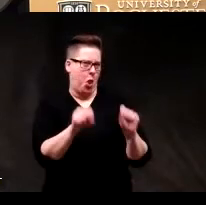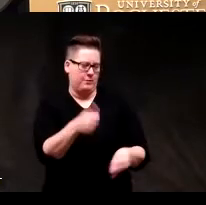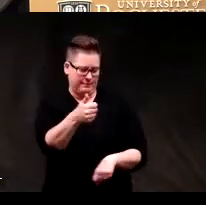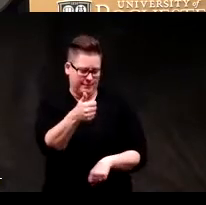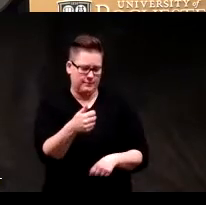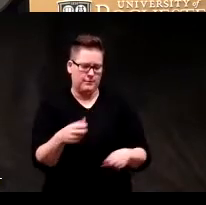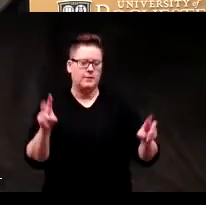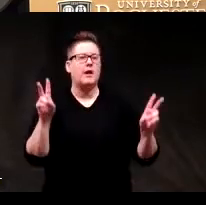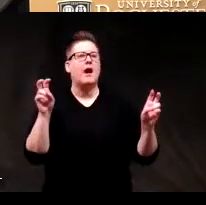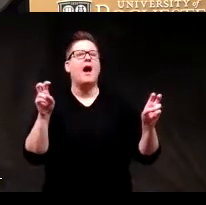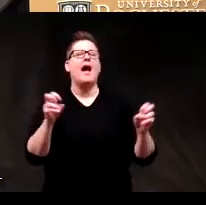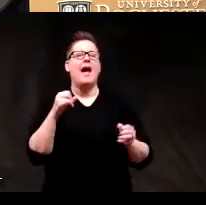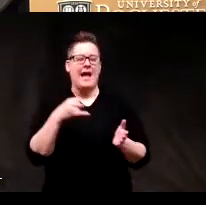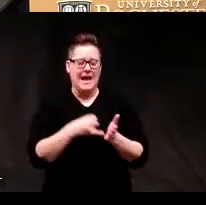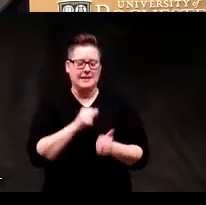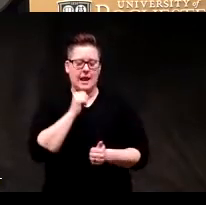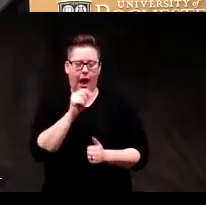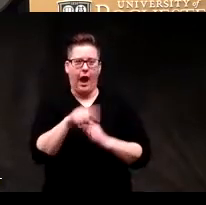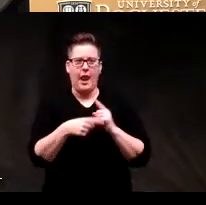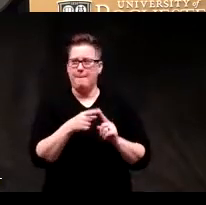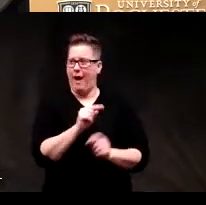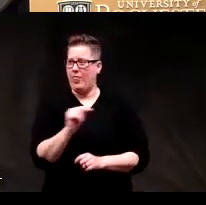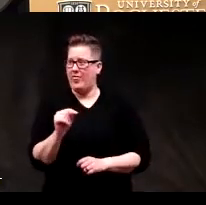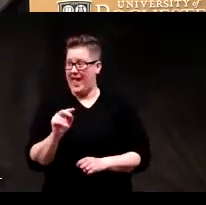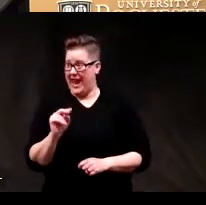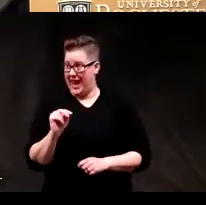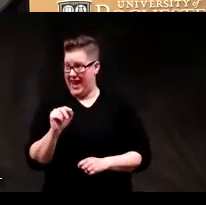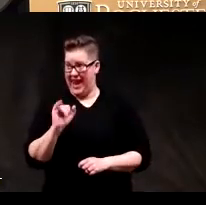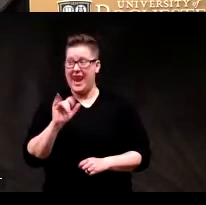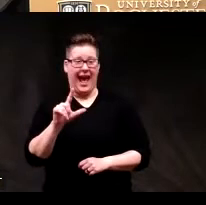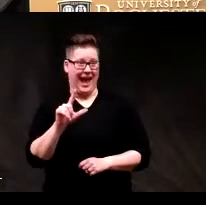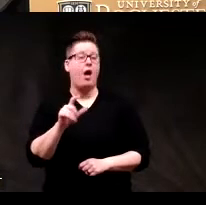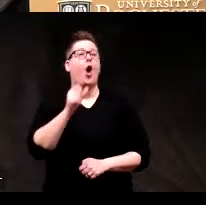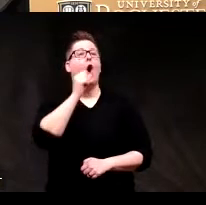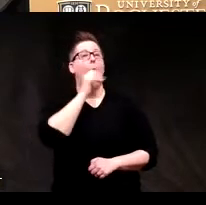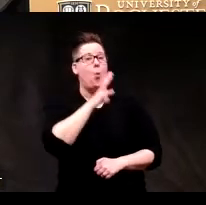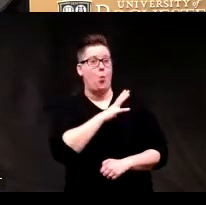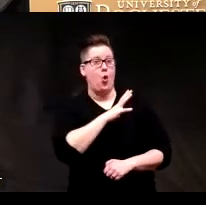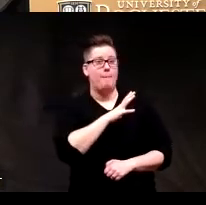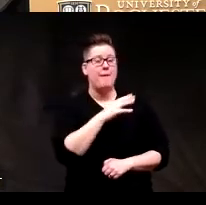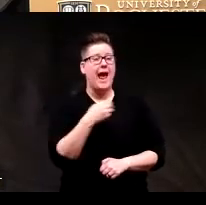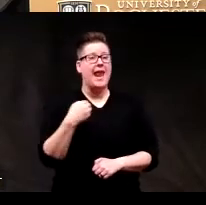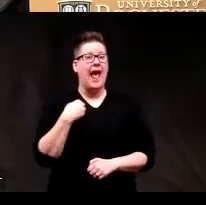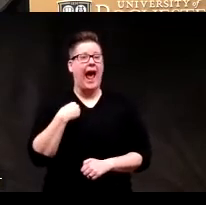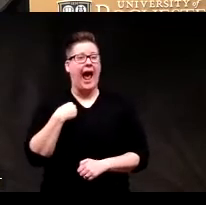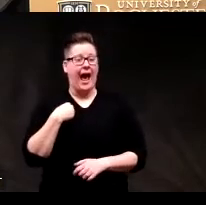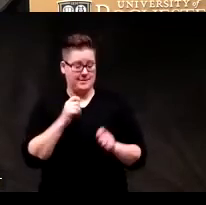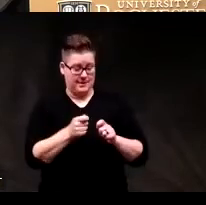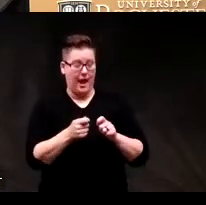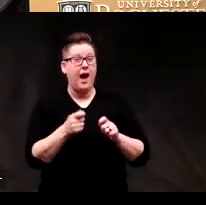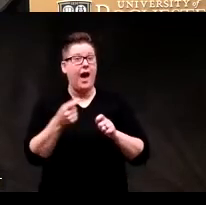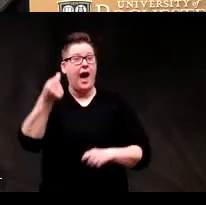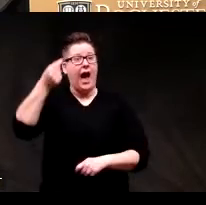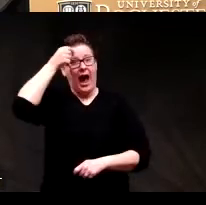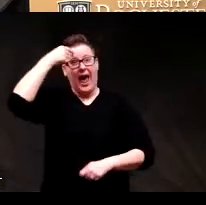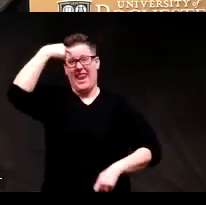But it's called It's Not About the Nail. And it's a video of this woman sitting with a nail in her head, and she's talking to her partner,